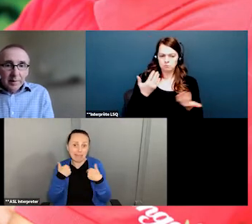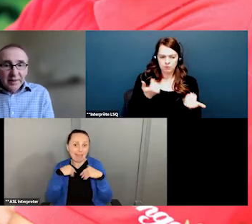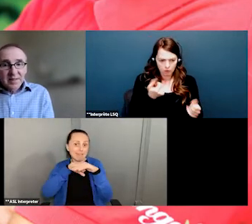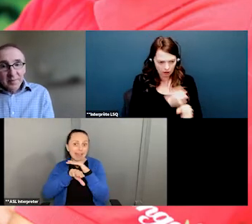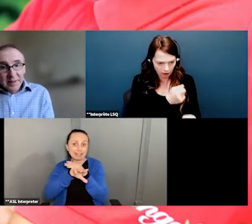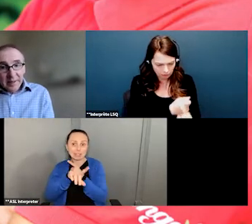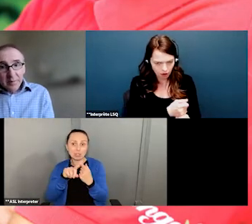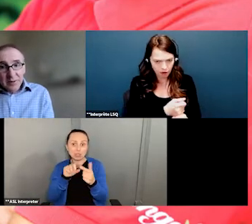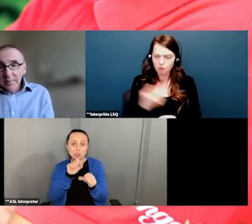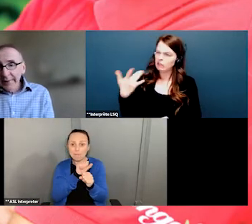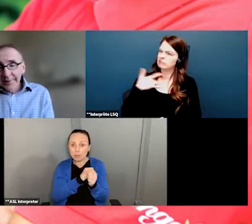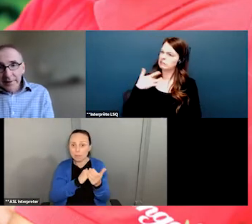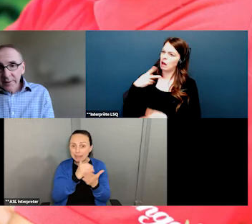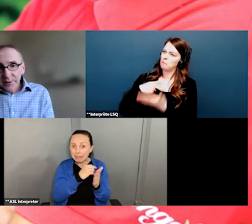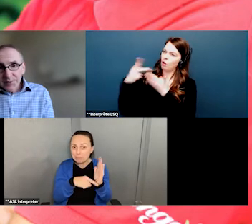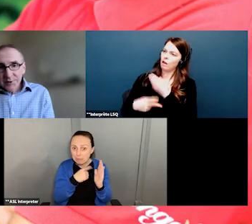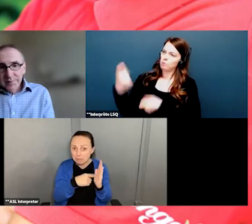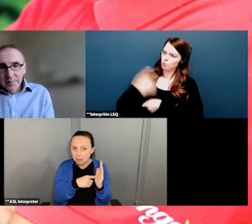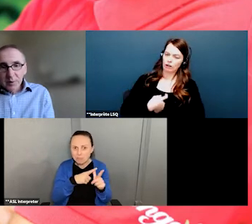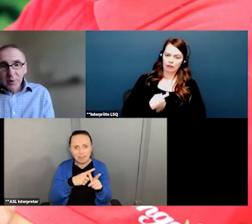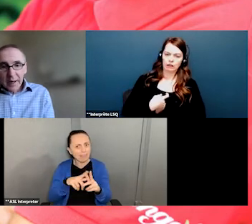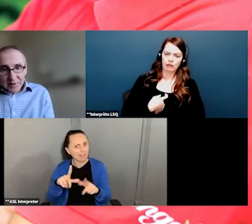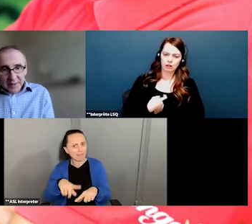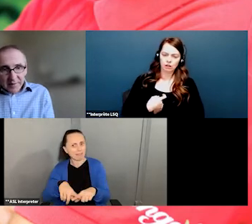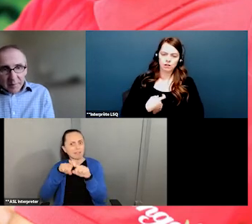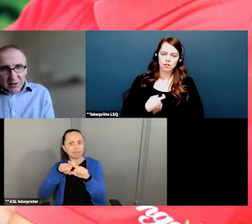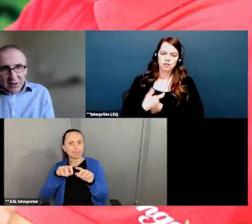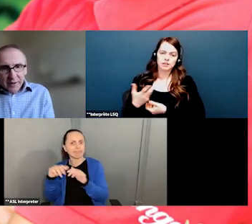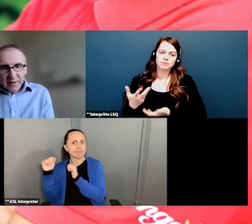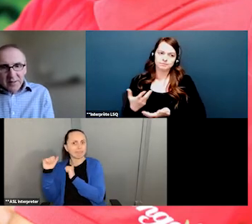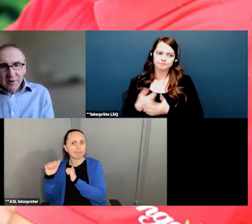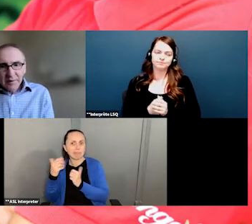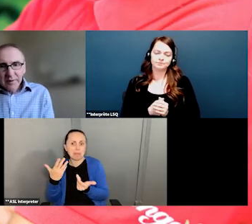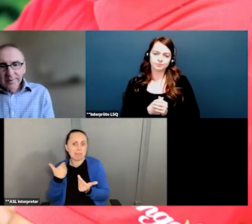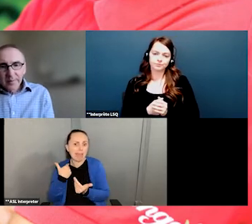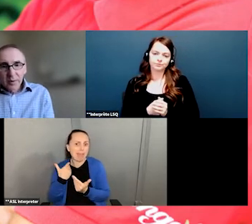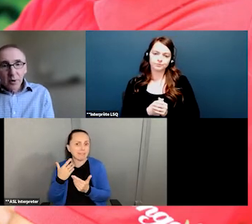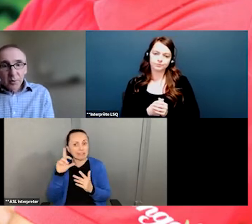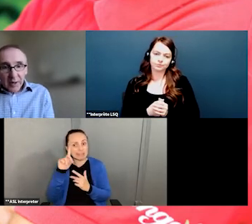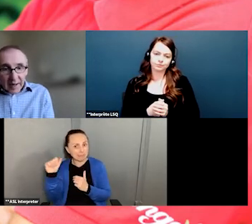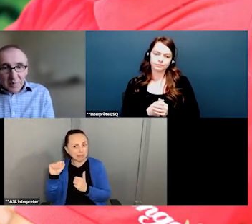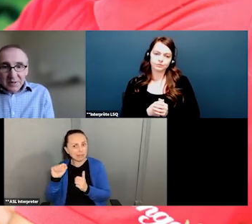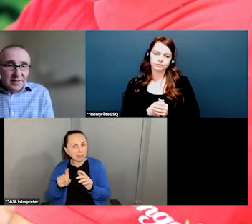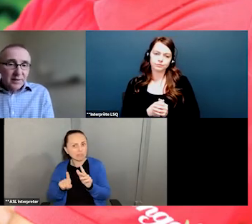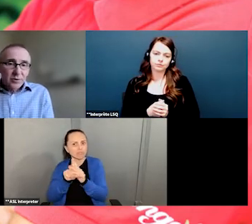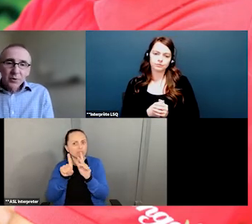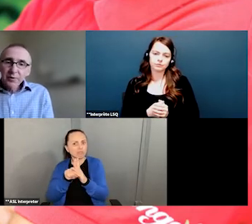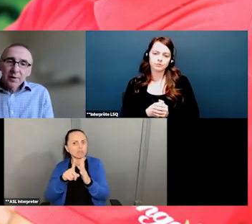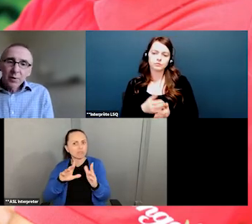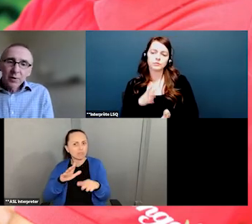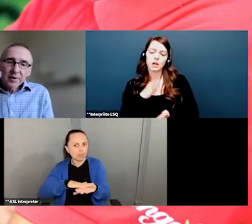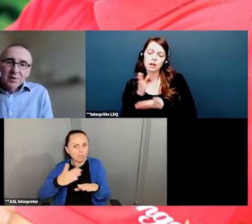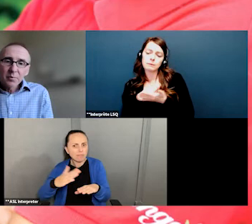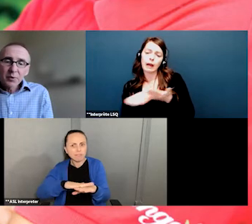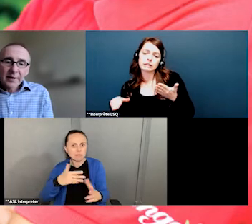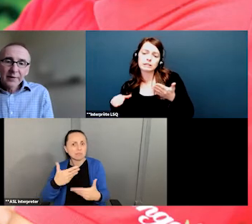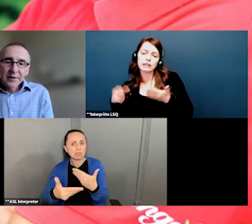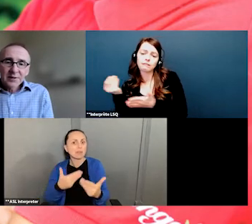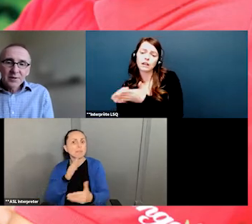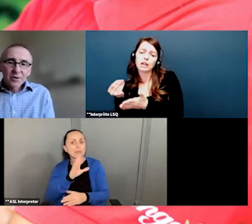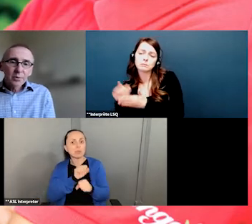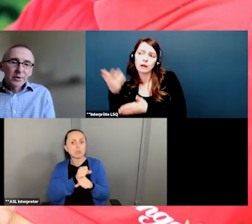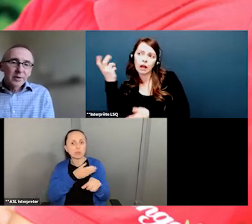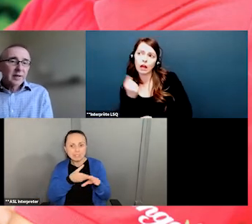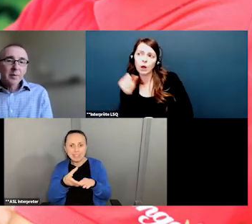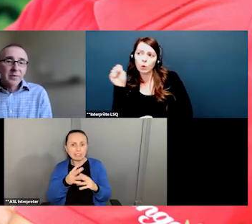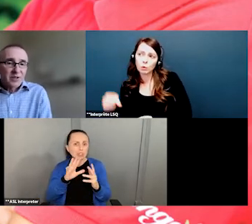employment income at some times and not others. Perhaps they have an episodic disability, or perhaps the sector where they work is precarious